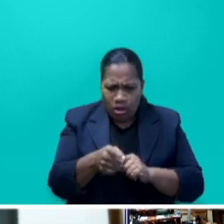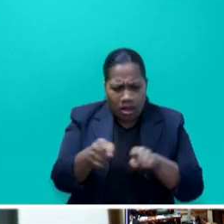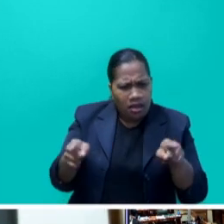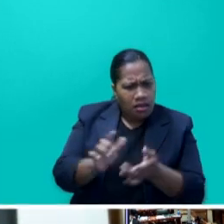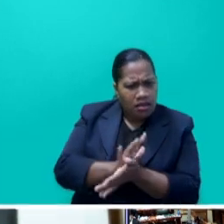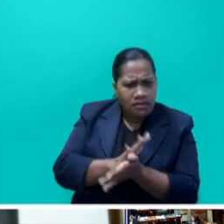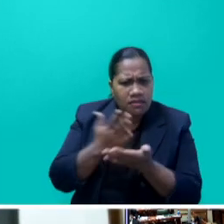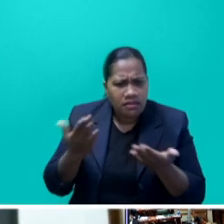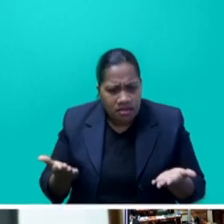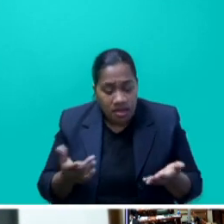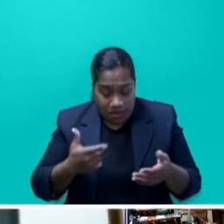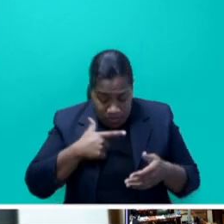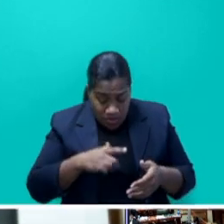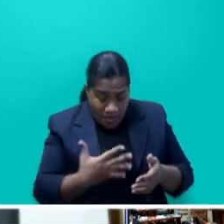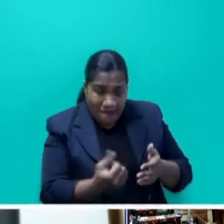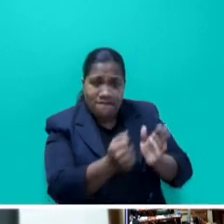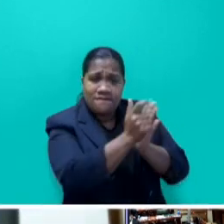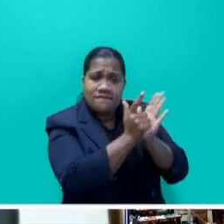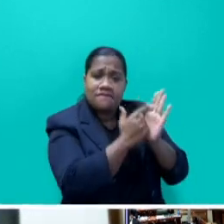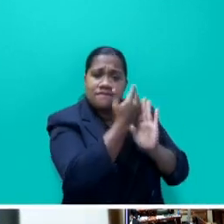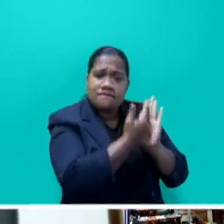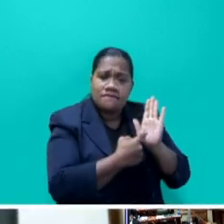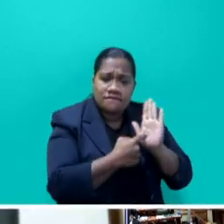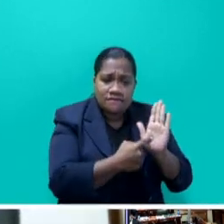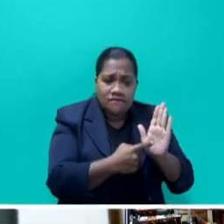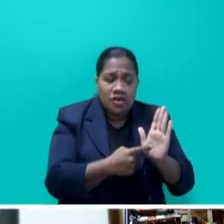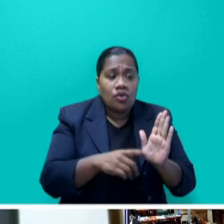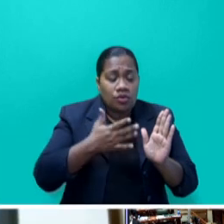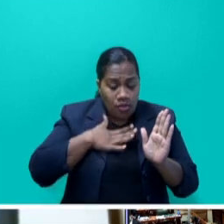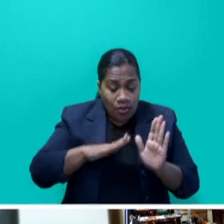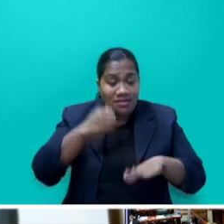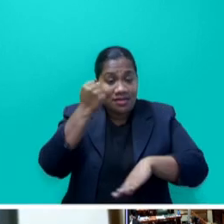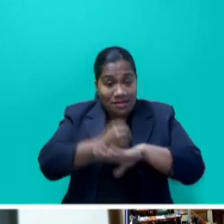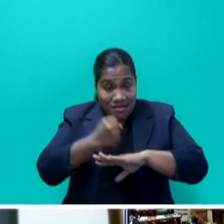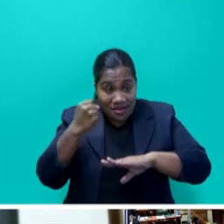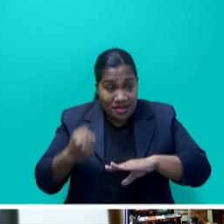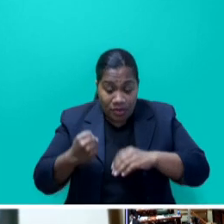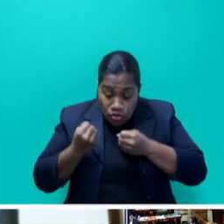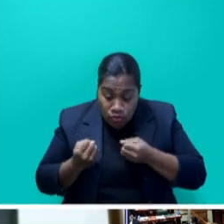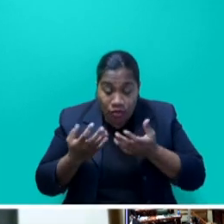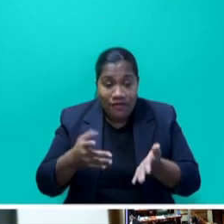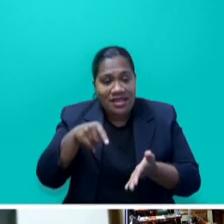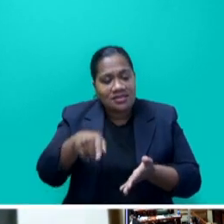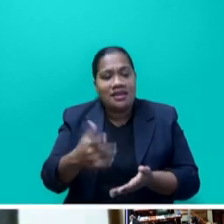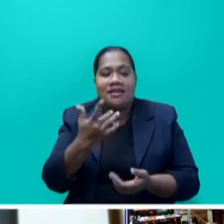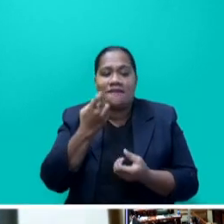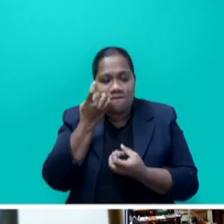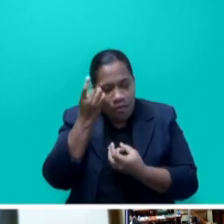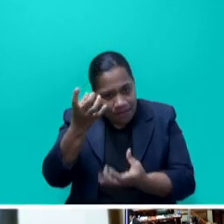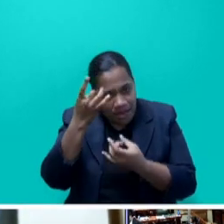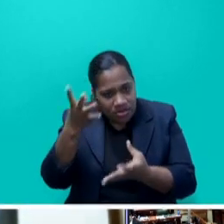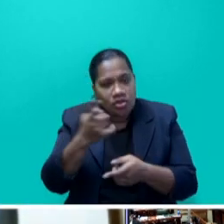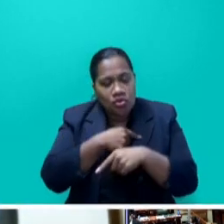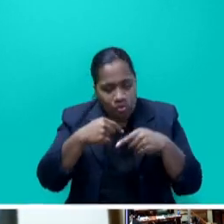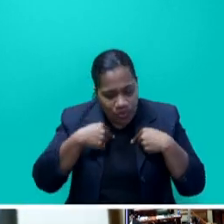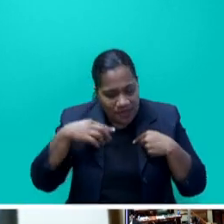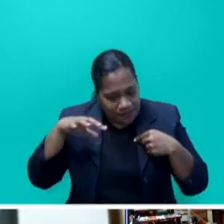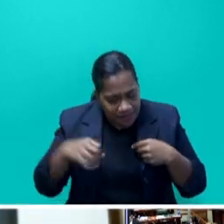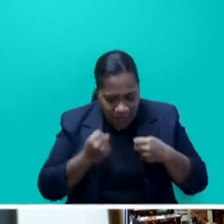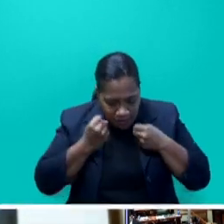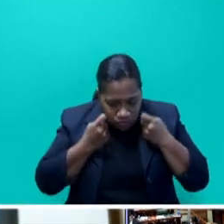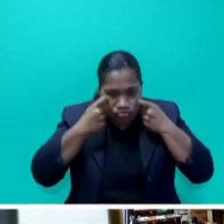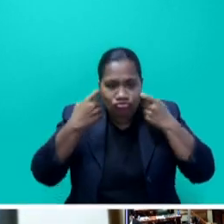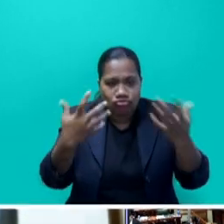actually a law will require the sitting government to provide that type of information. We have to make it public.